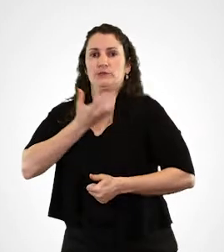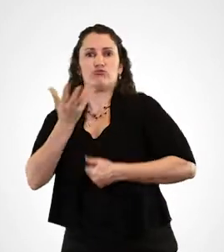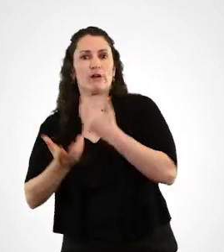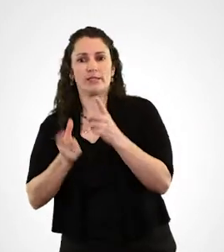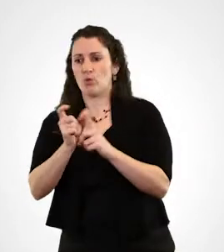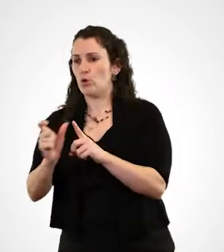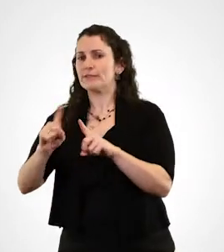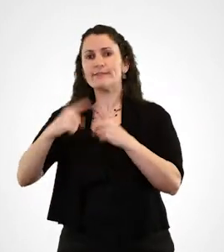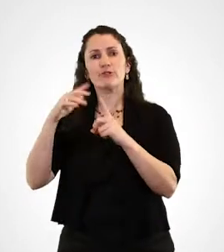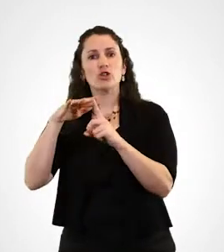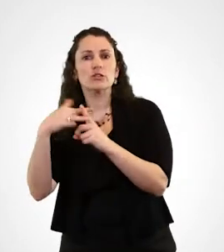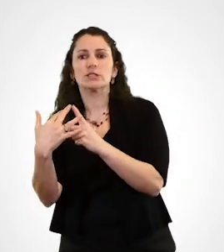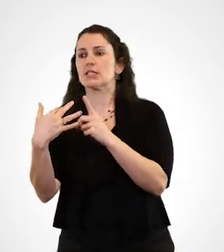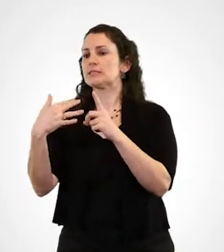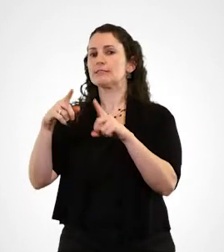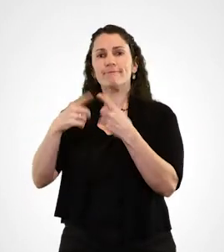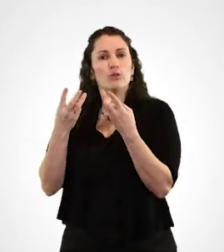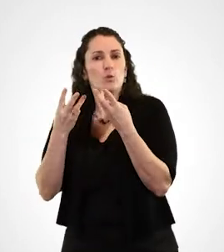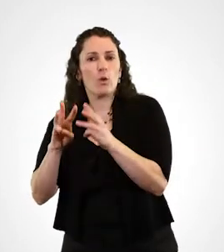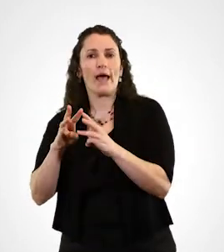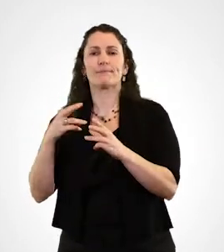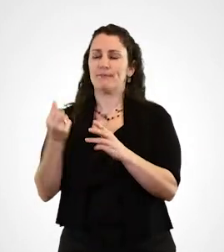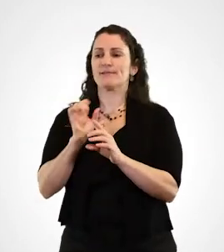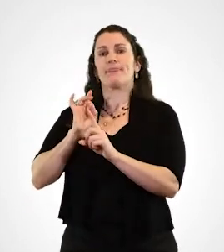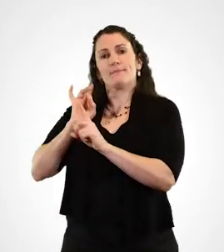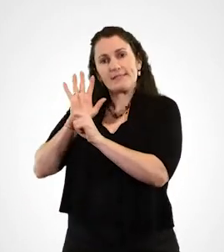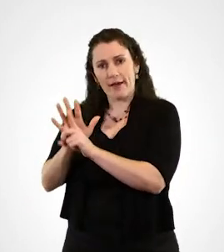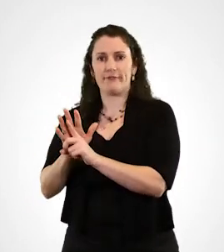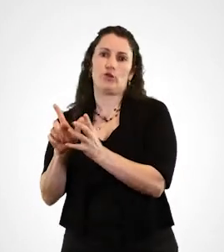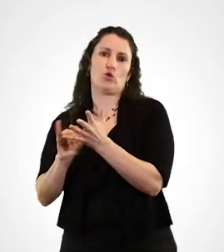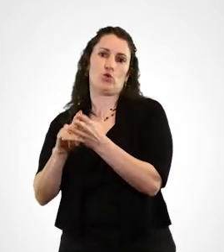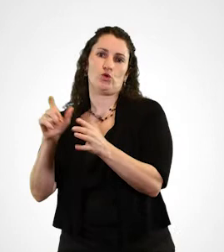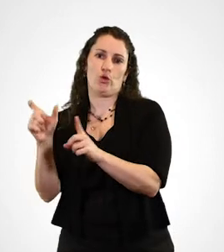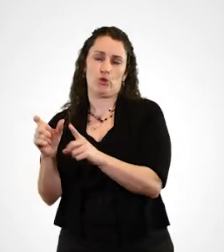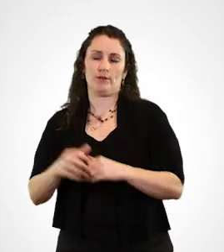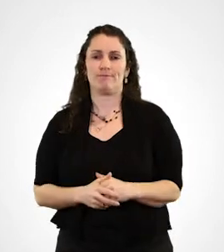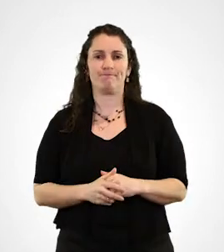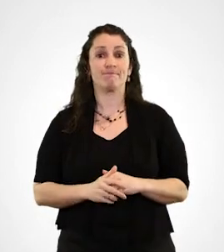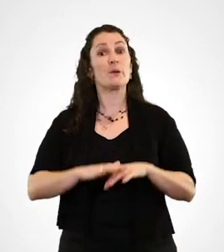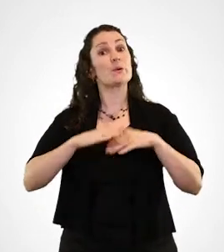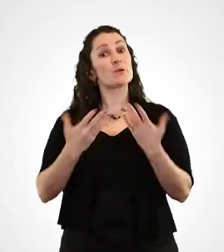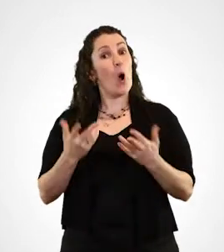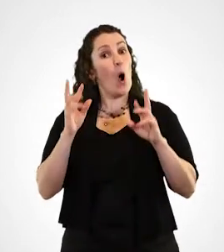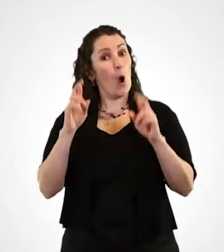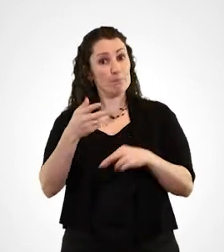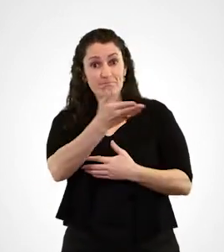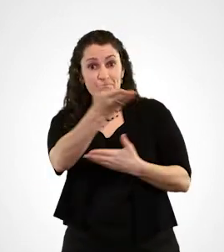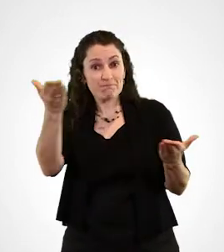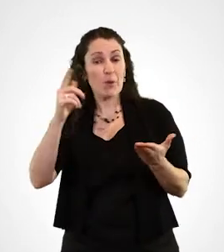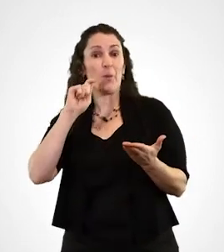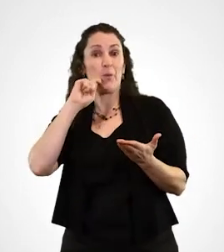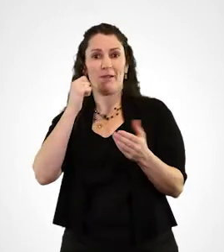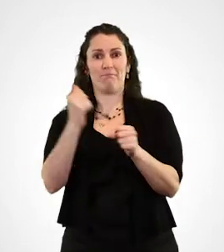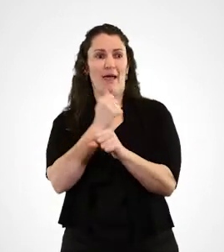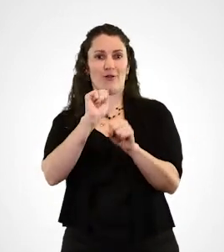them in various contexts and in various ways. So I hope that you will go out and develop